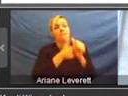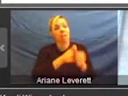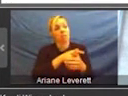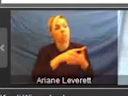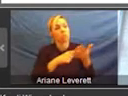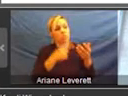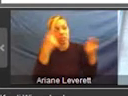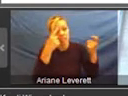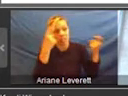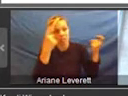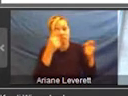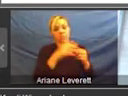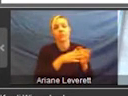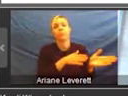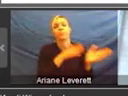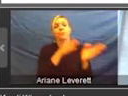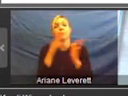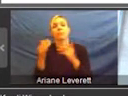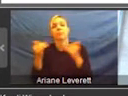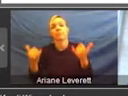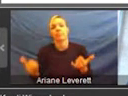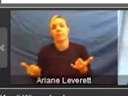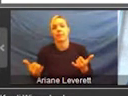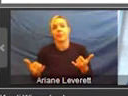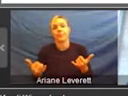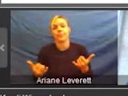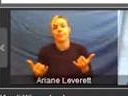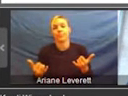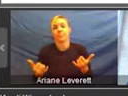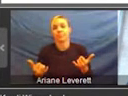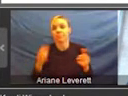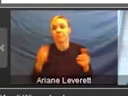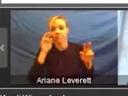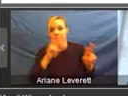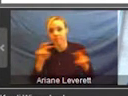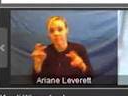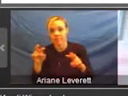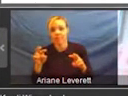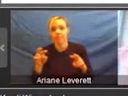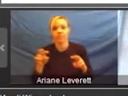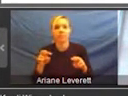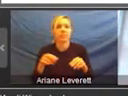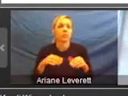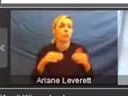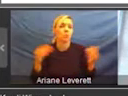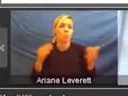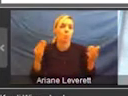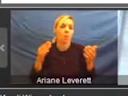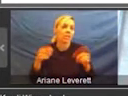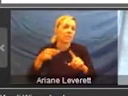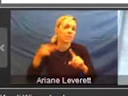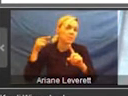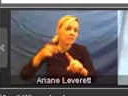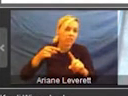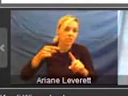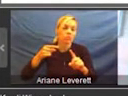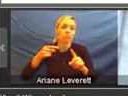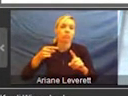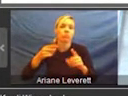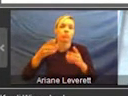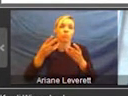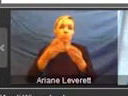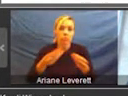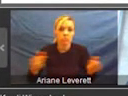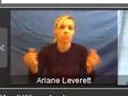what specific, for instance, artificial intelligence solution and so on could play a role, could make sense,